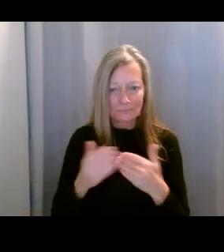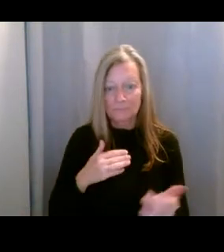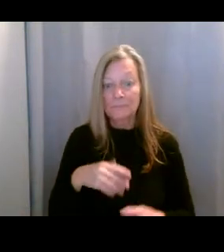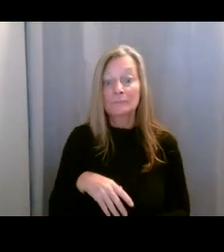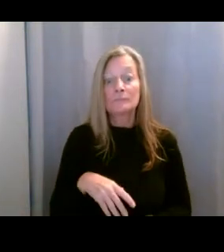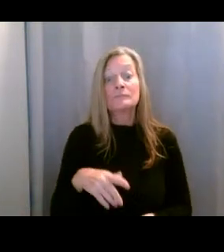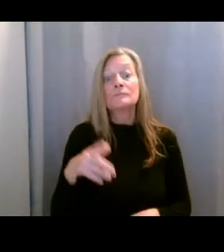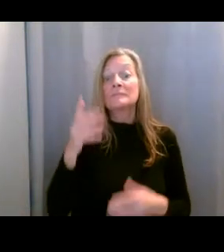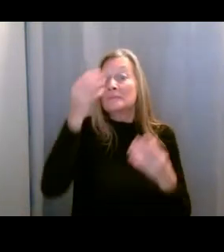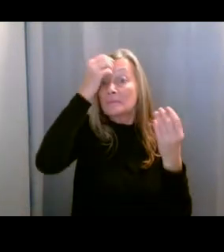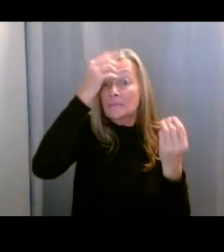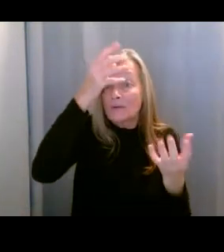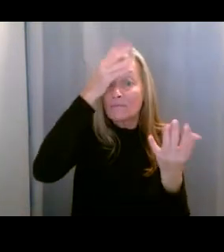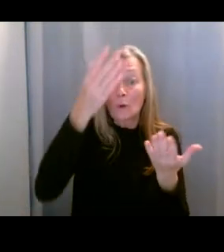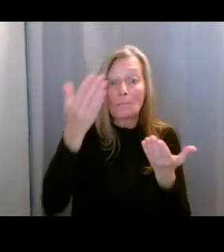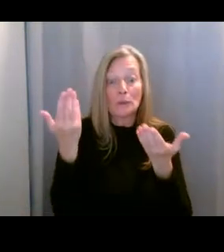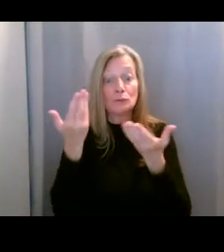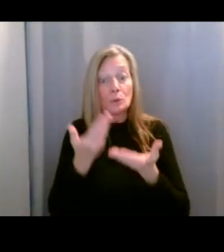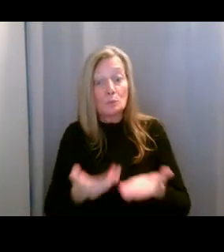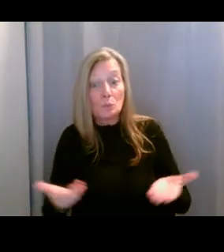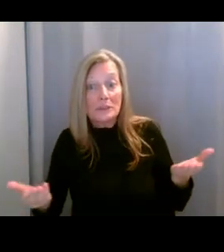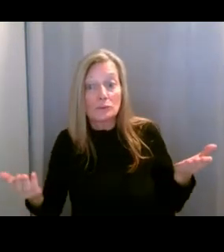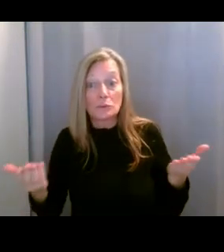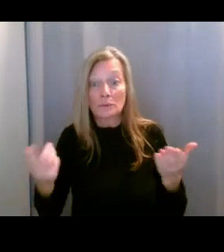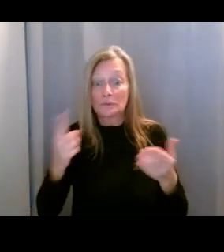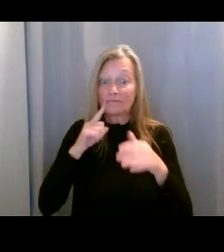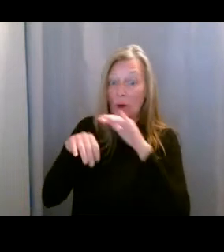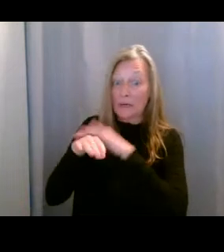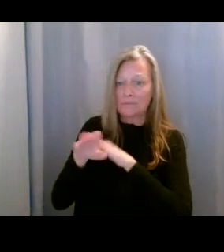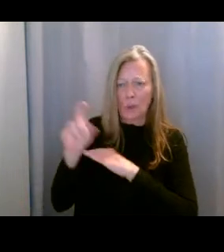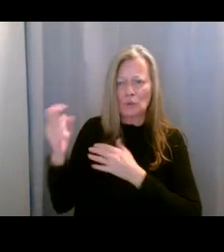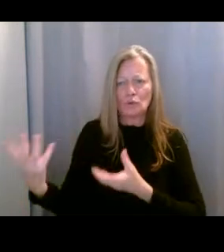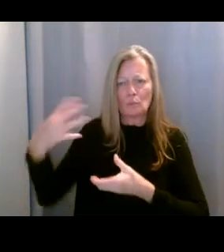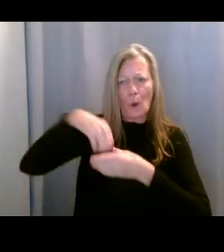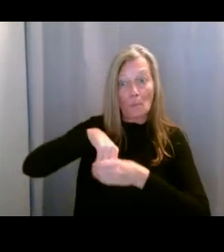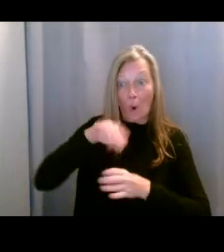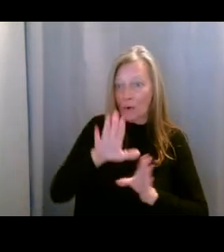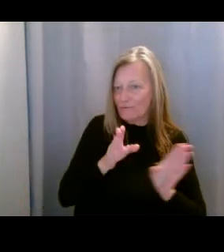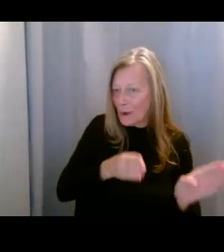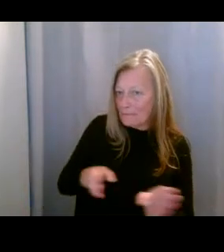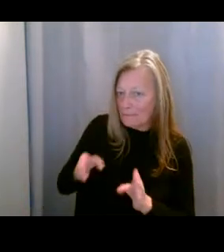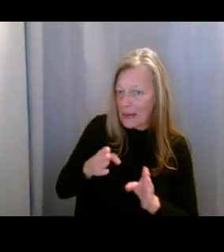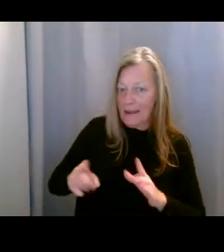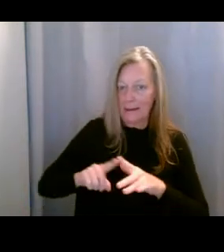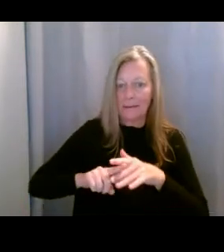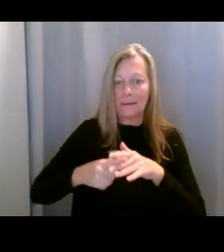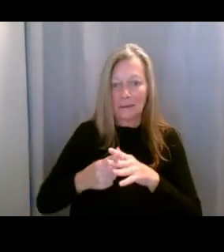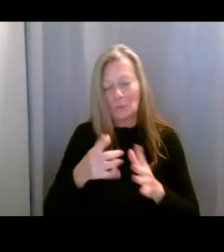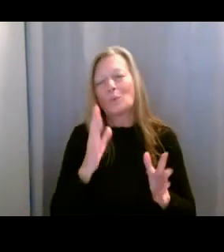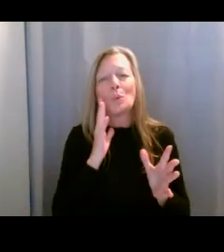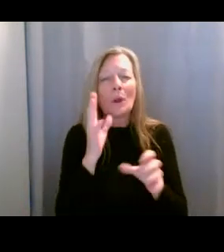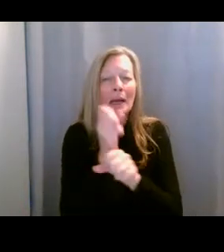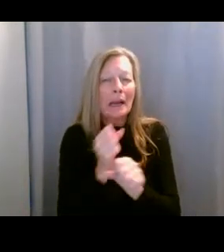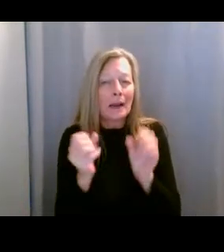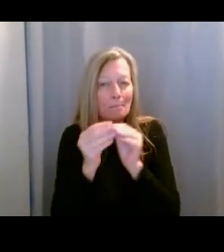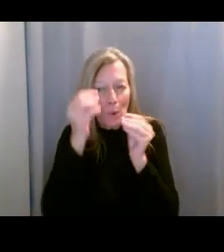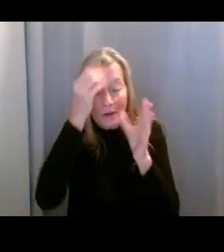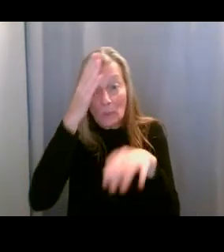be part of your planning. You can find more information about accessibility on the DSHS intranet or on